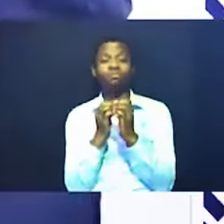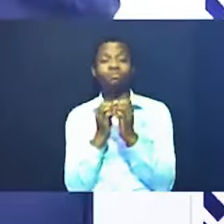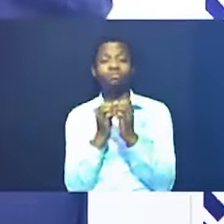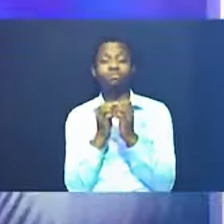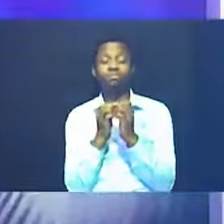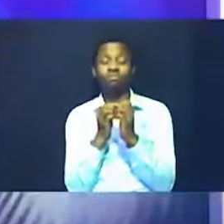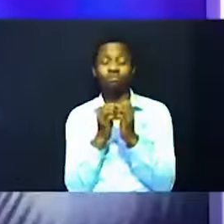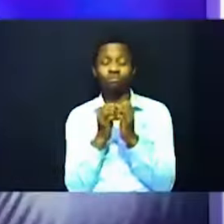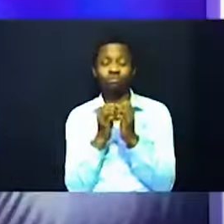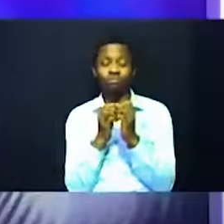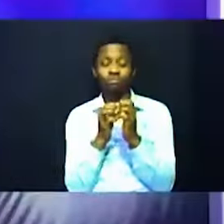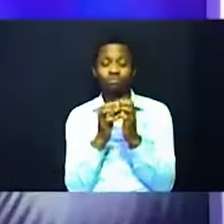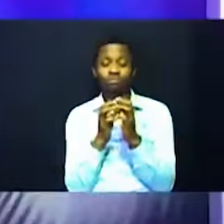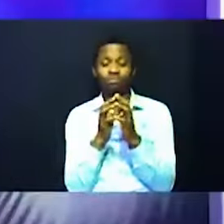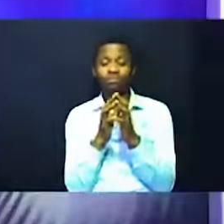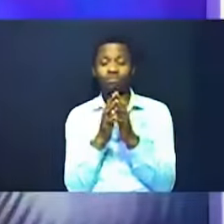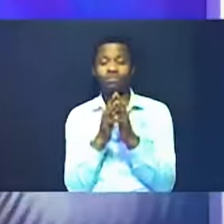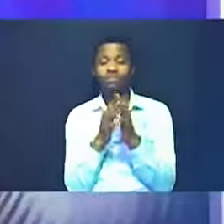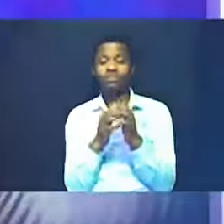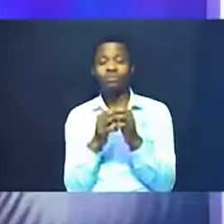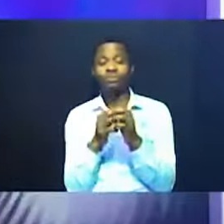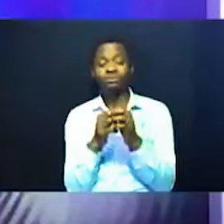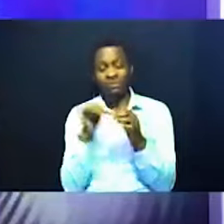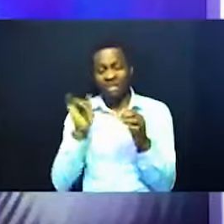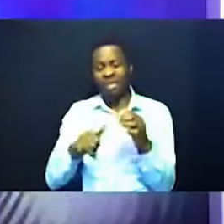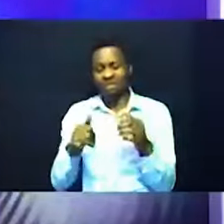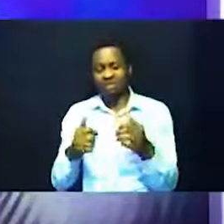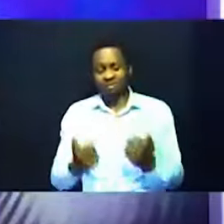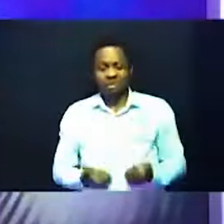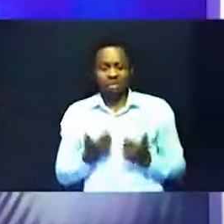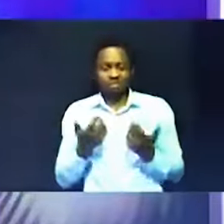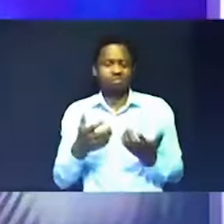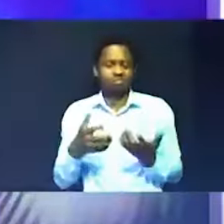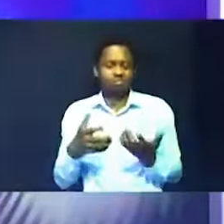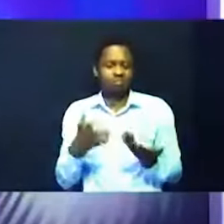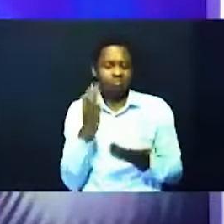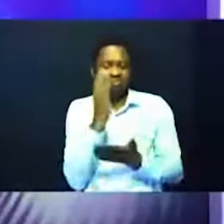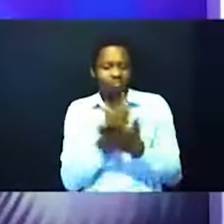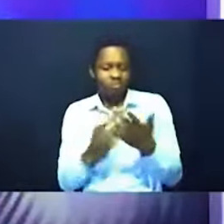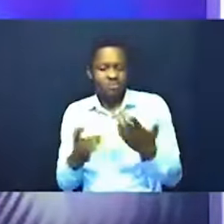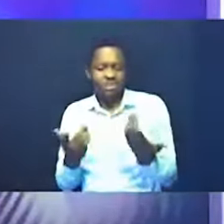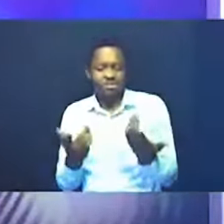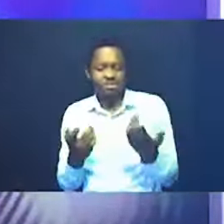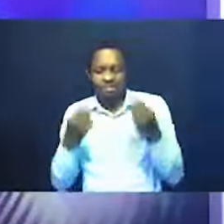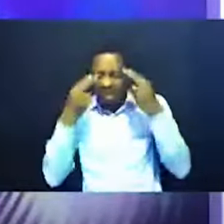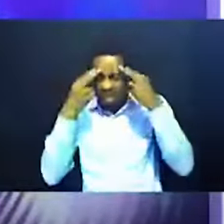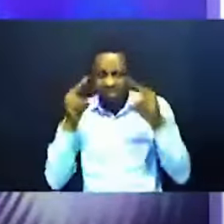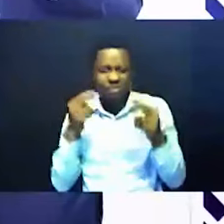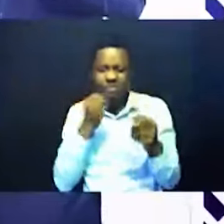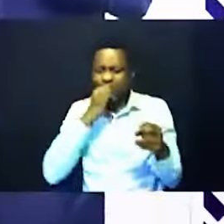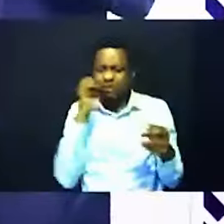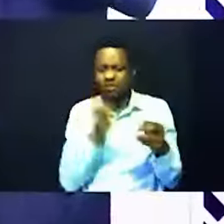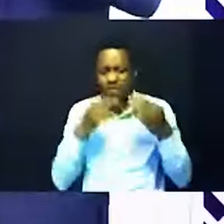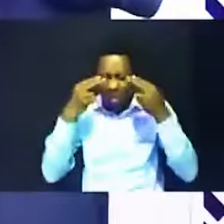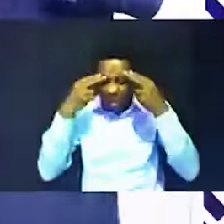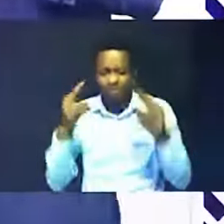them this is life Brothers sometimes we are trapped by evil